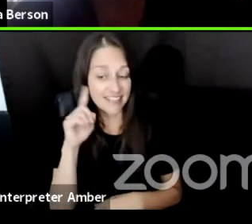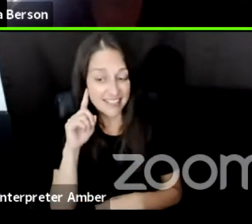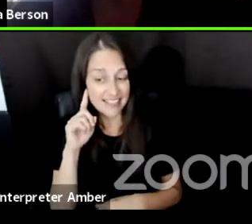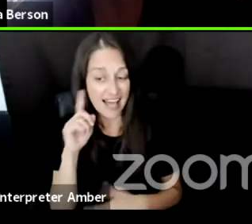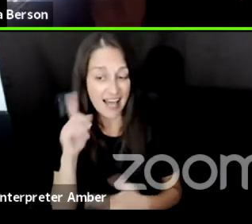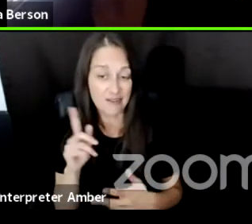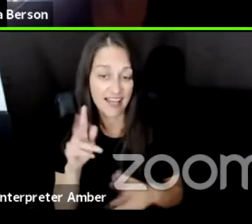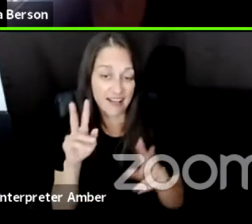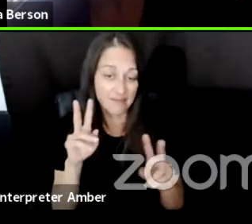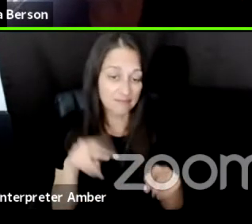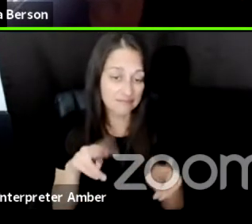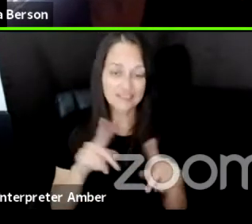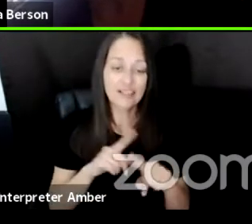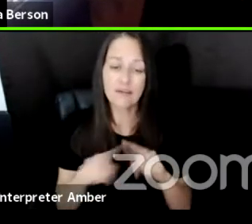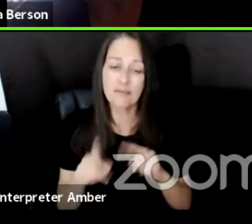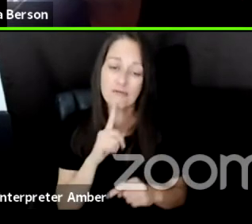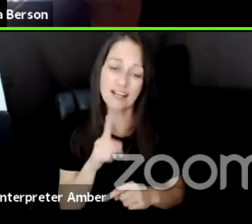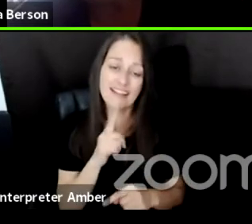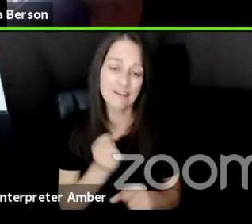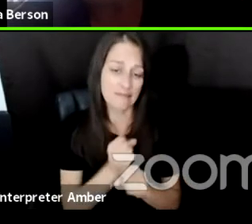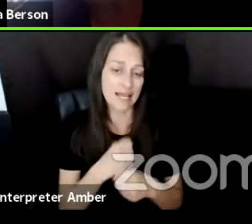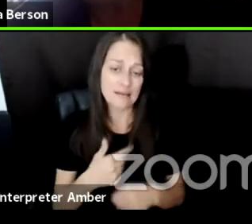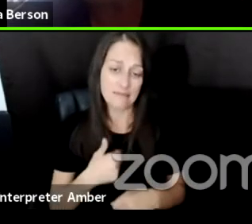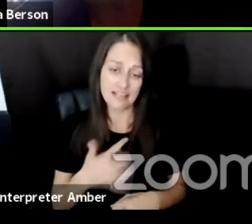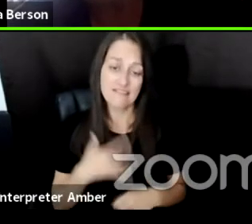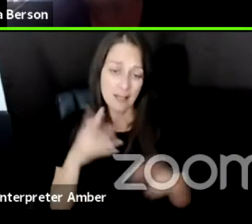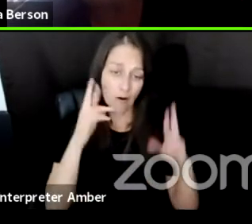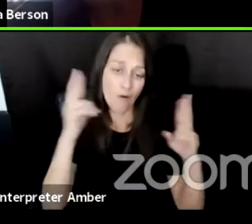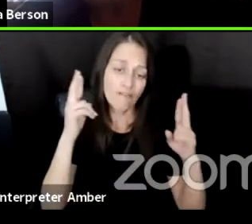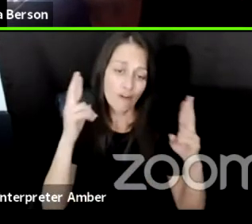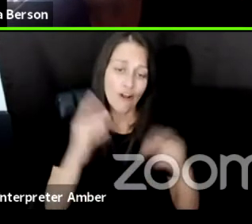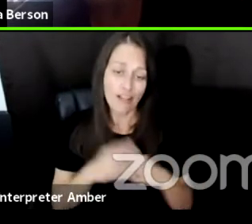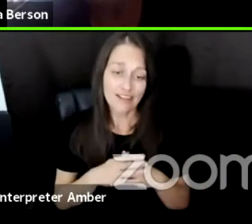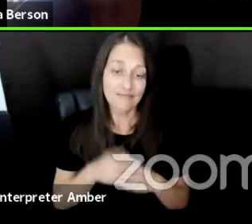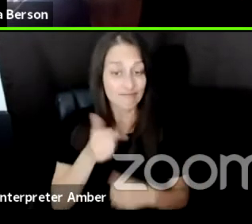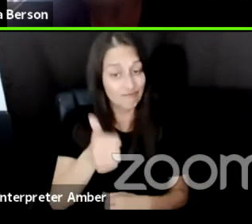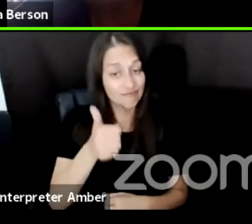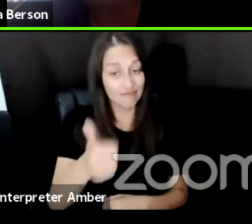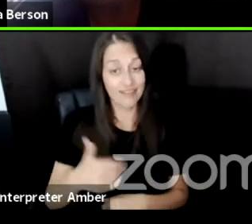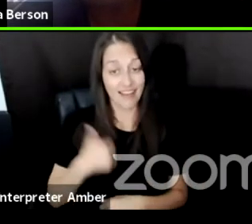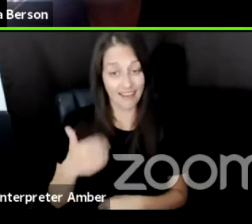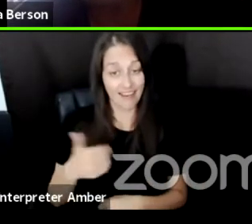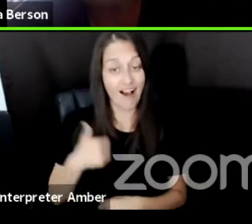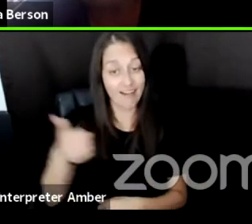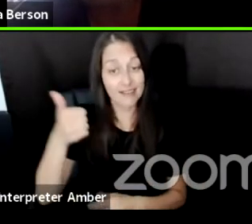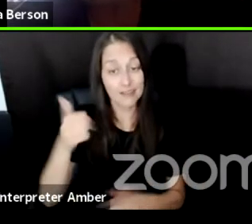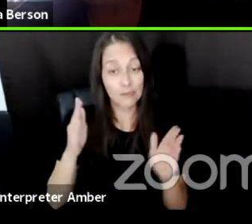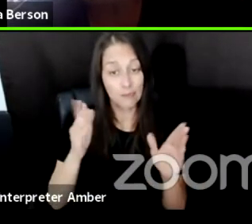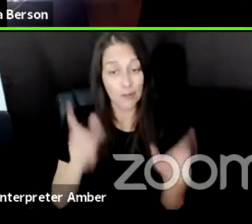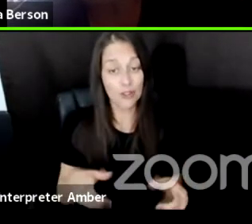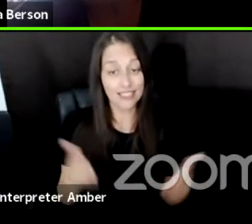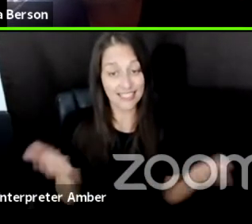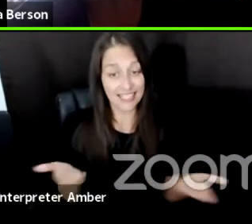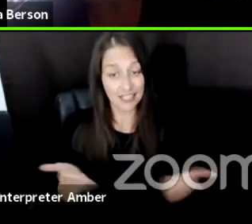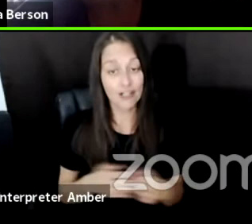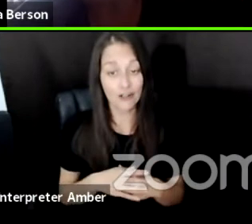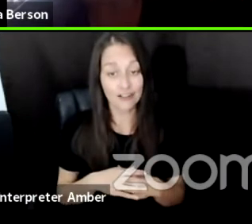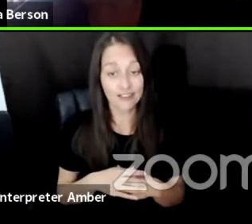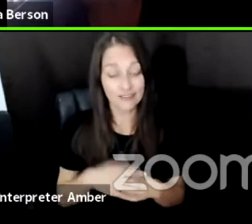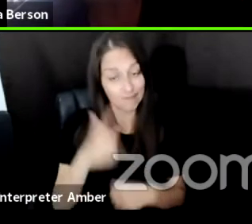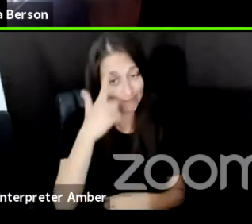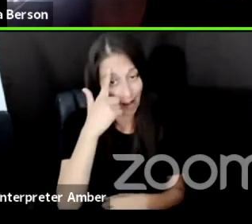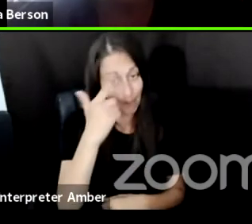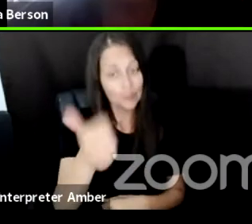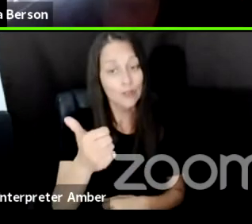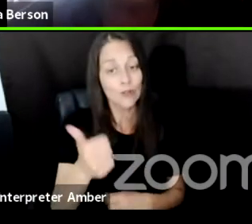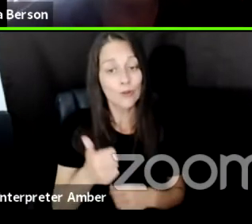hopeful. You are the youngest person here, and it's going to be up to you and people who feel this way